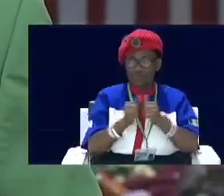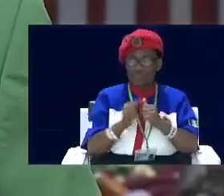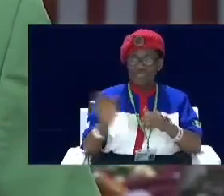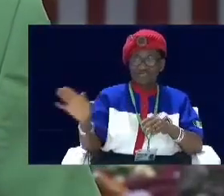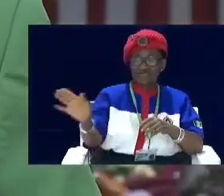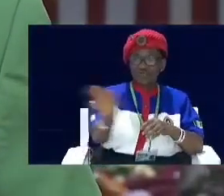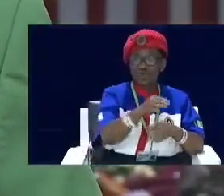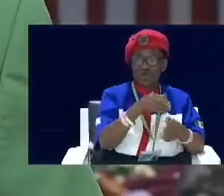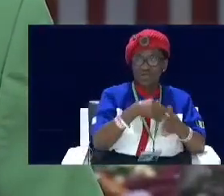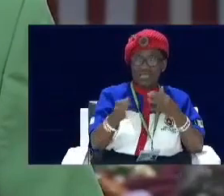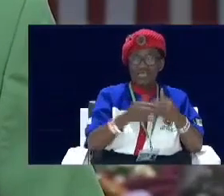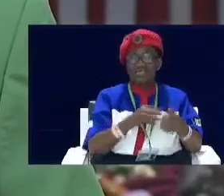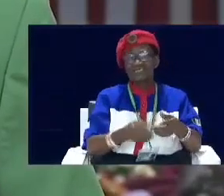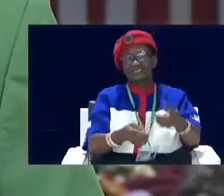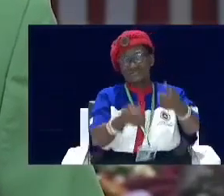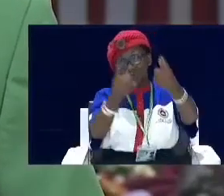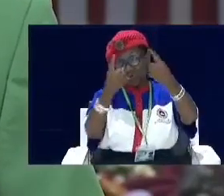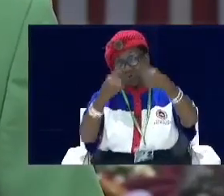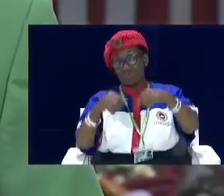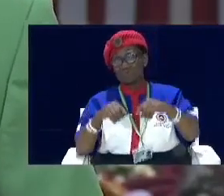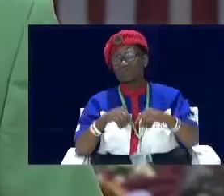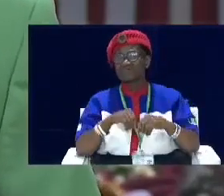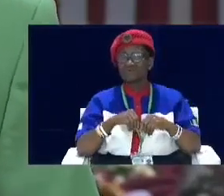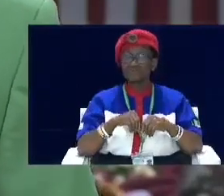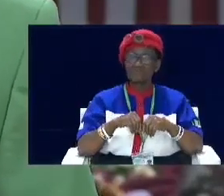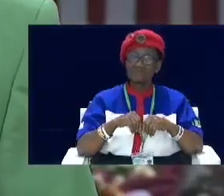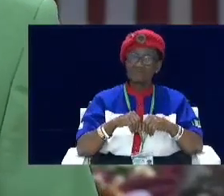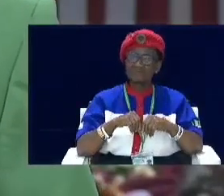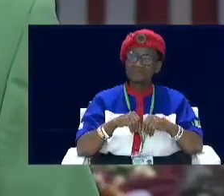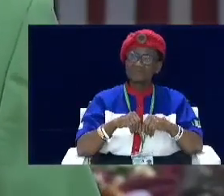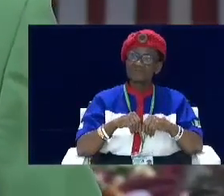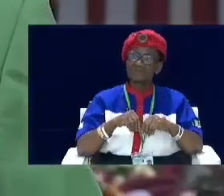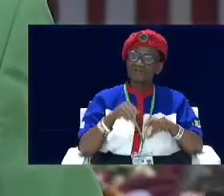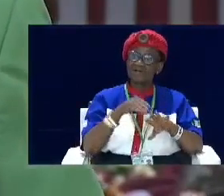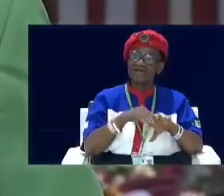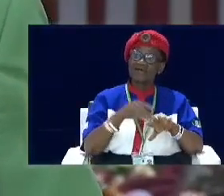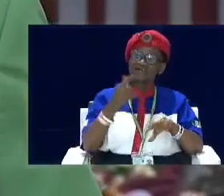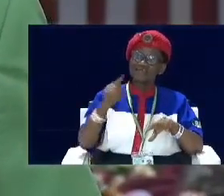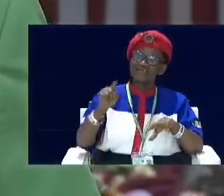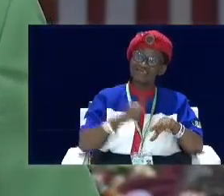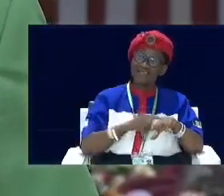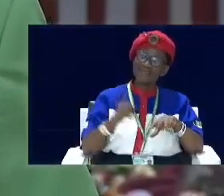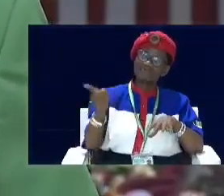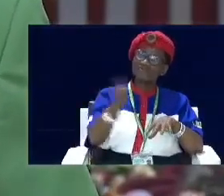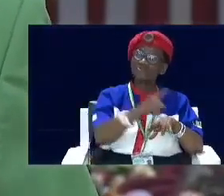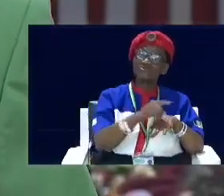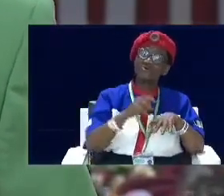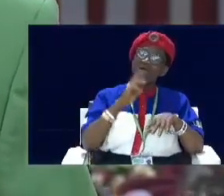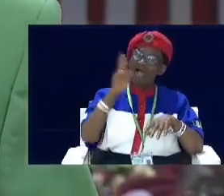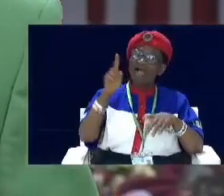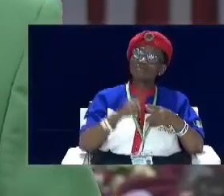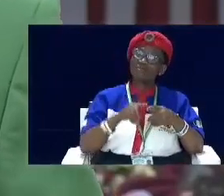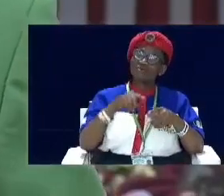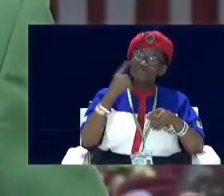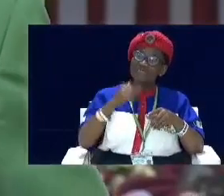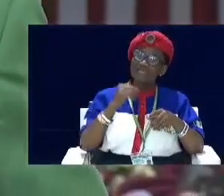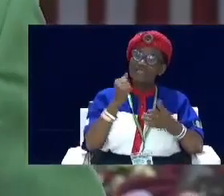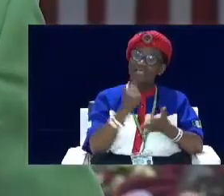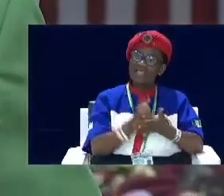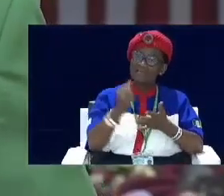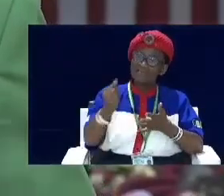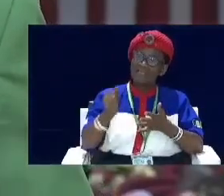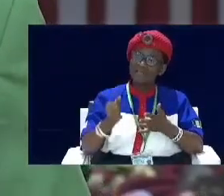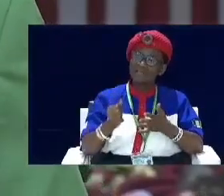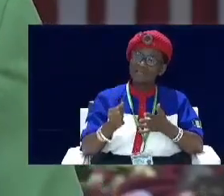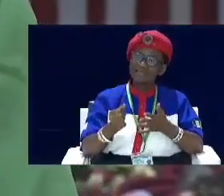At the time you want to say amen. There is tea in